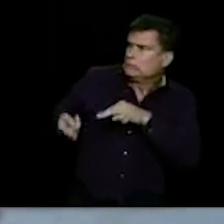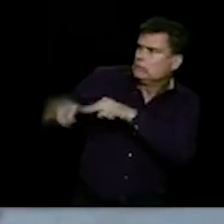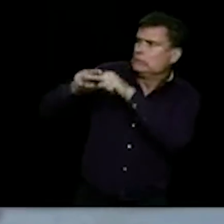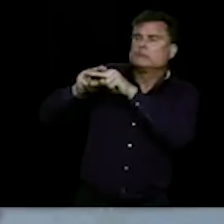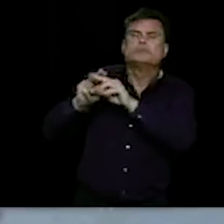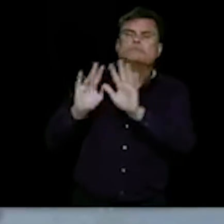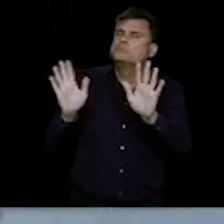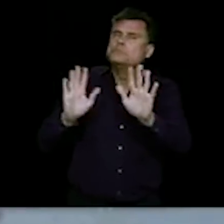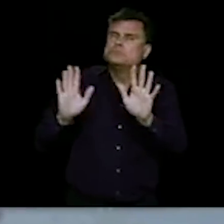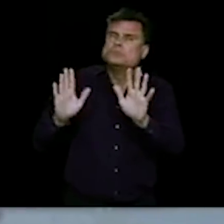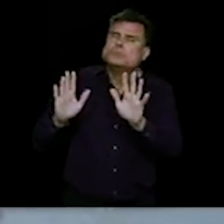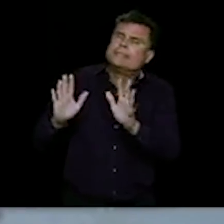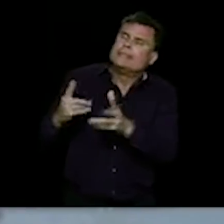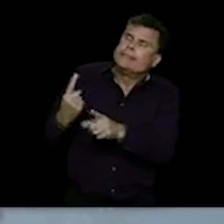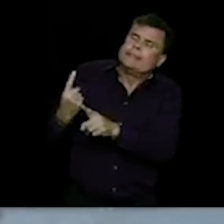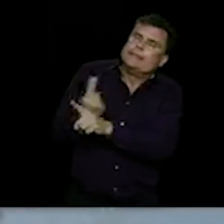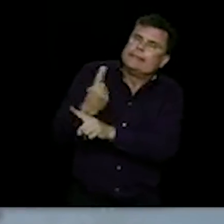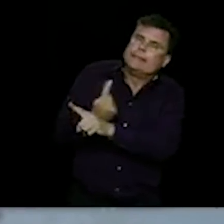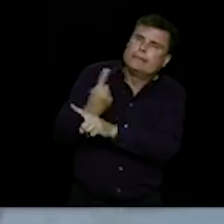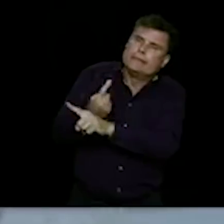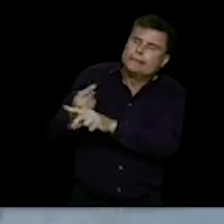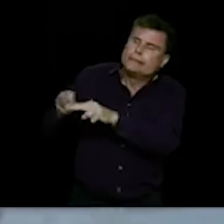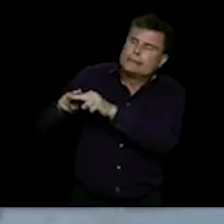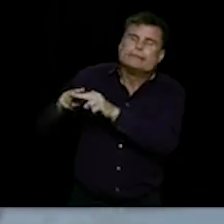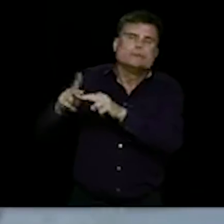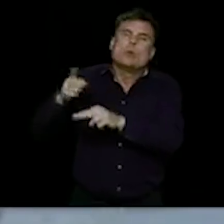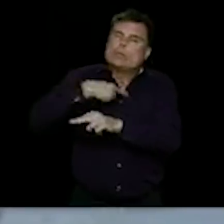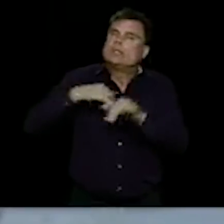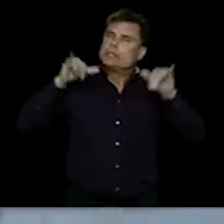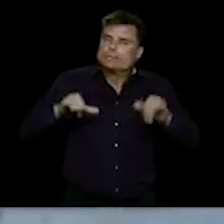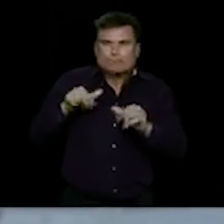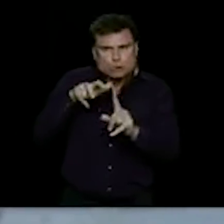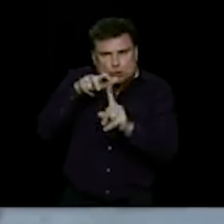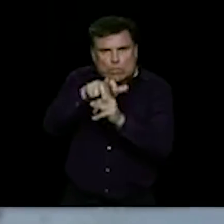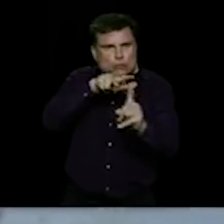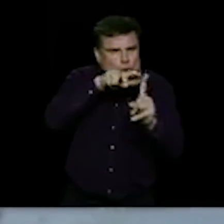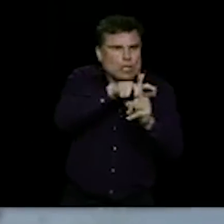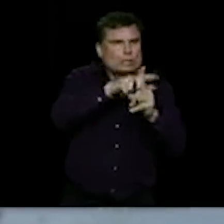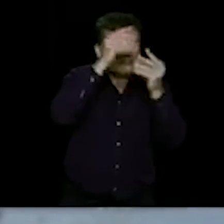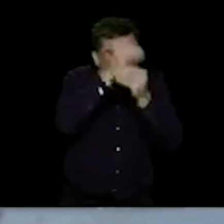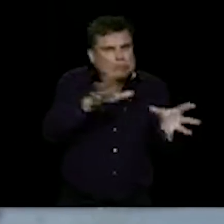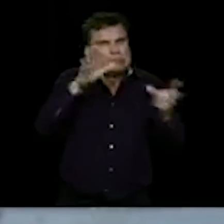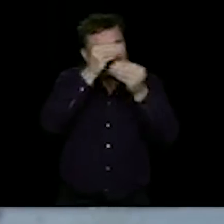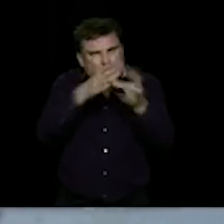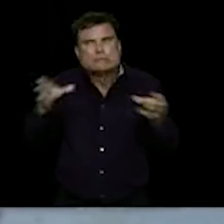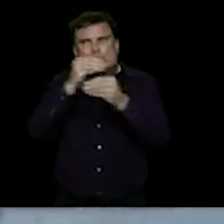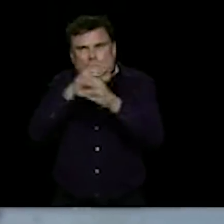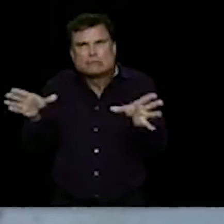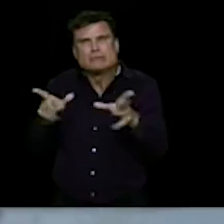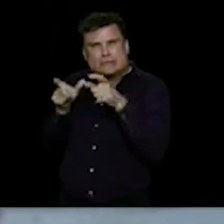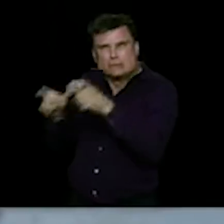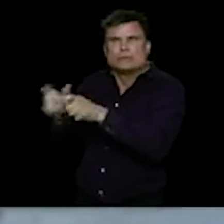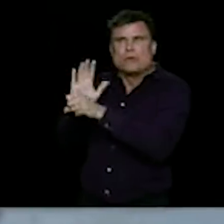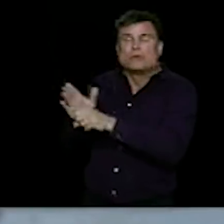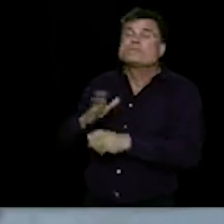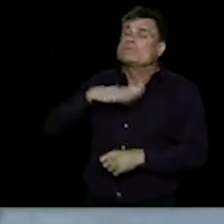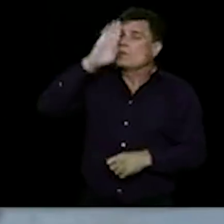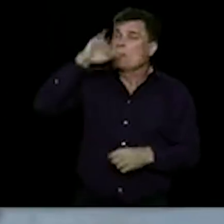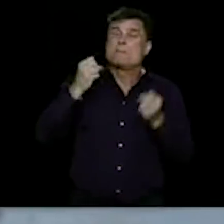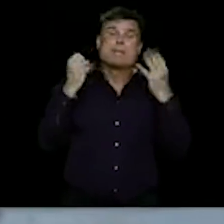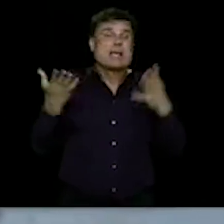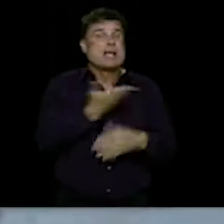and that's because of all of the measures we have taken collectively. I know for many parents, they are